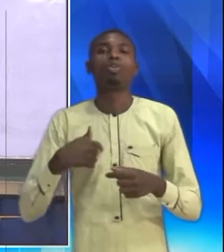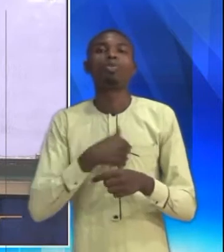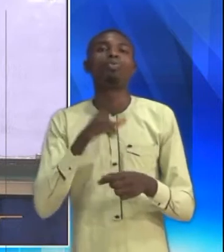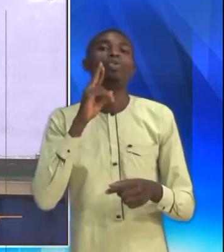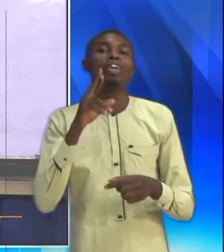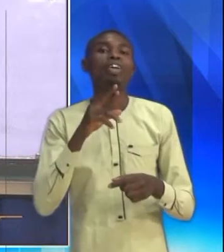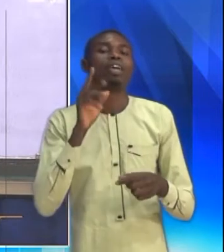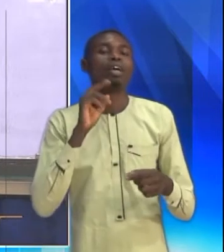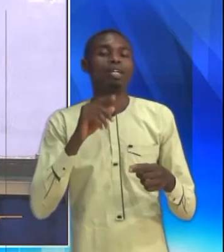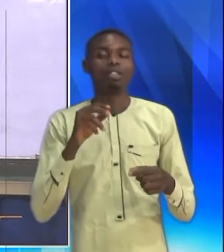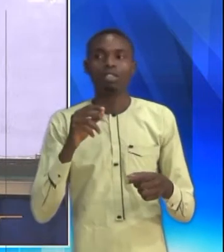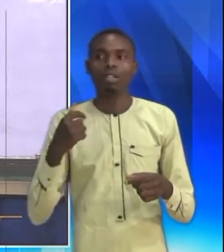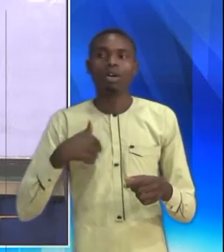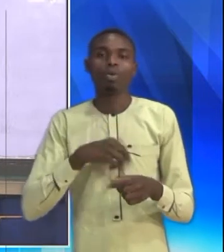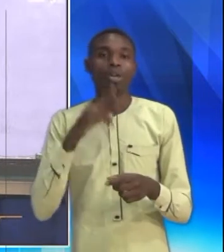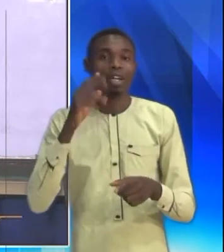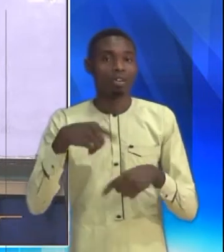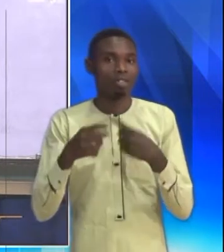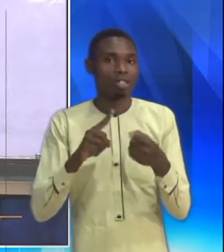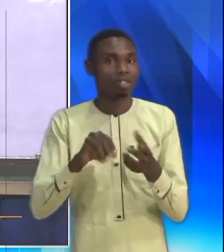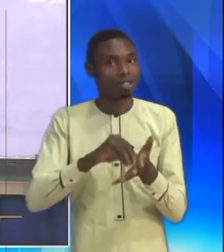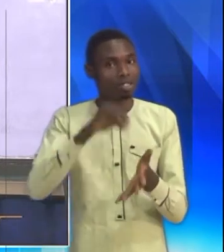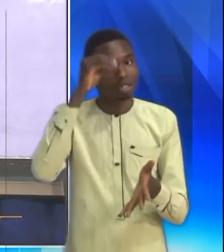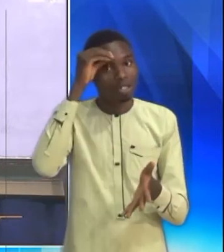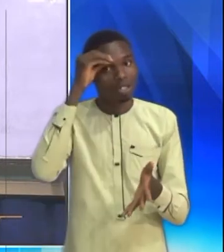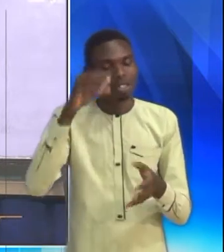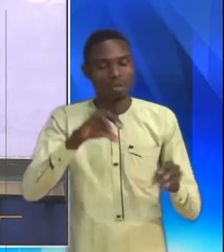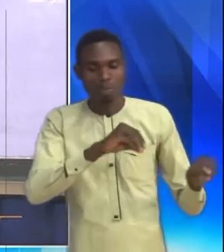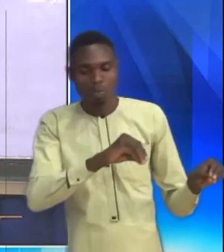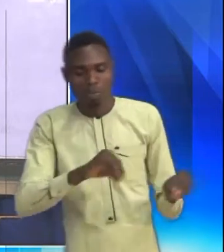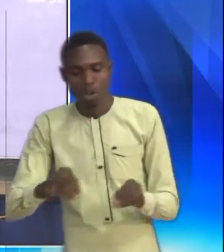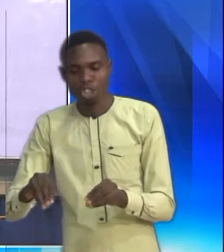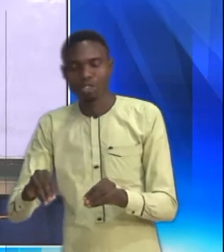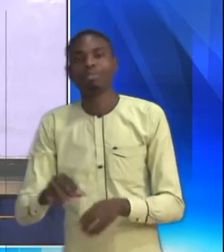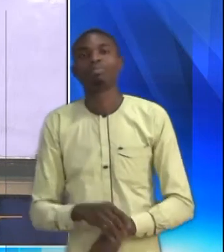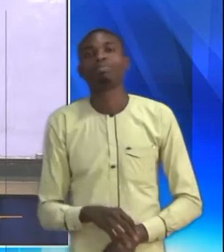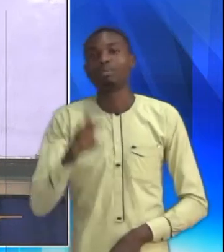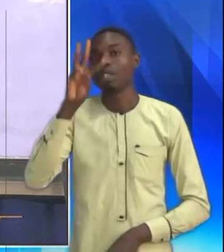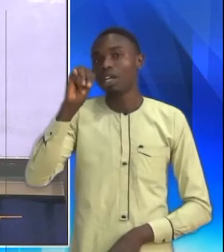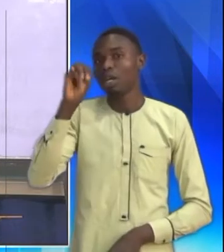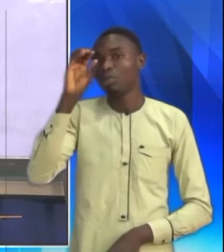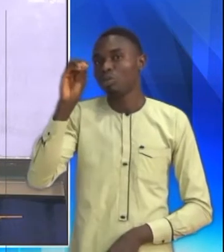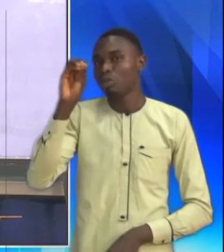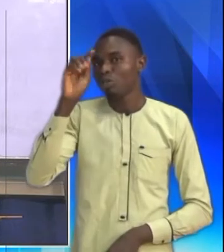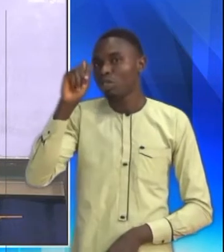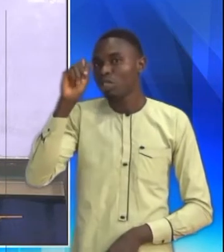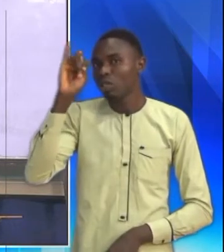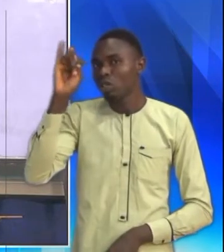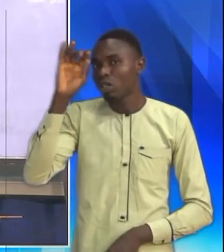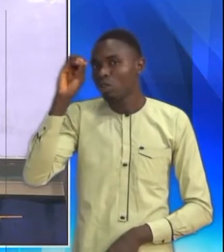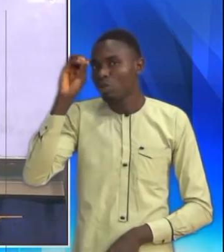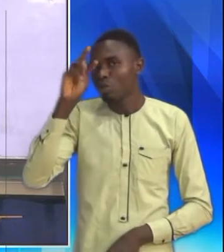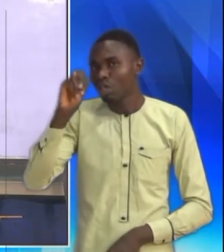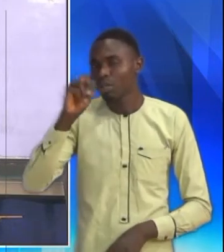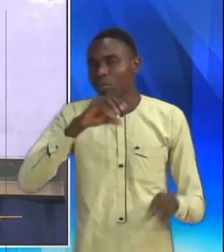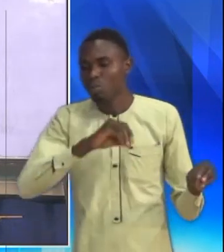said force is because you cannot have motion without force. So I'm linking you with what causes motion. So our